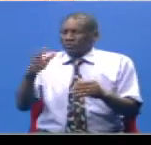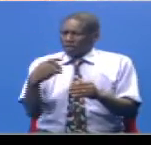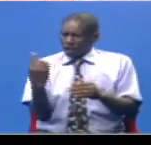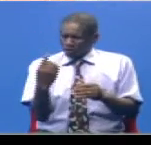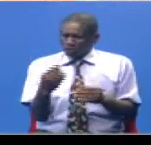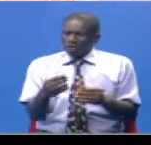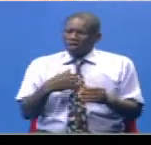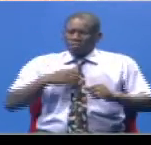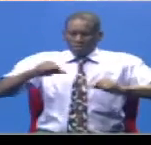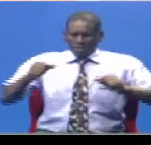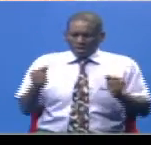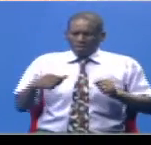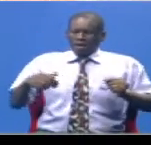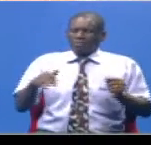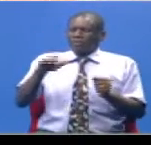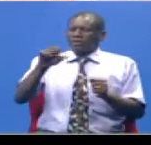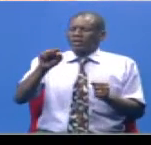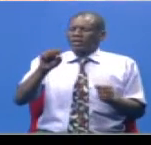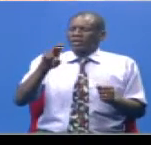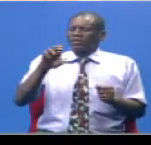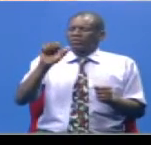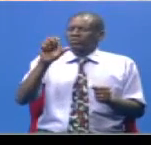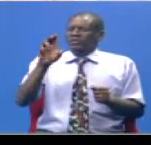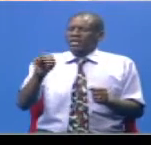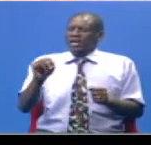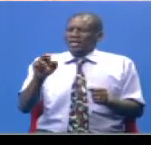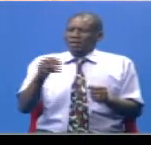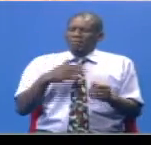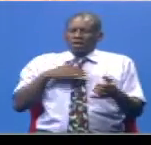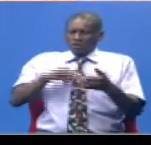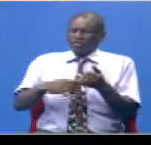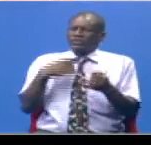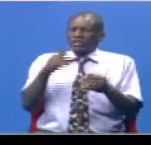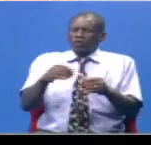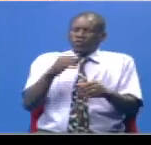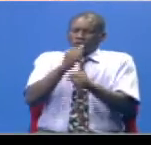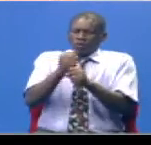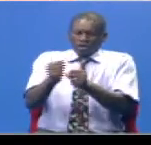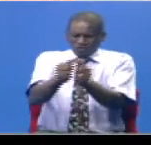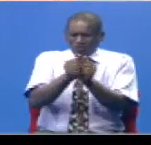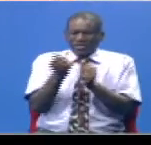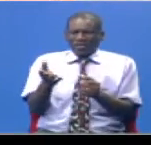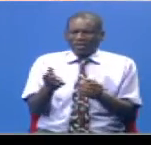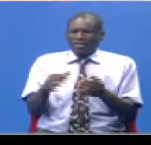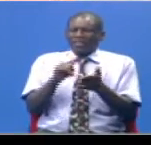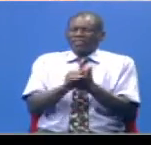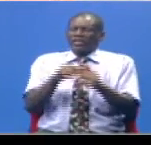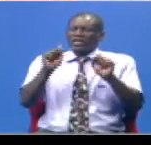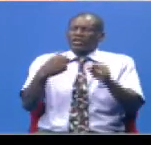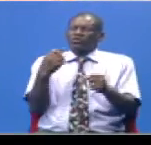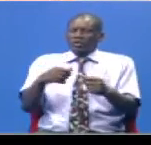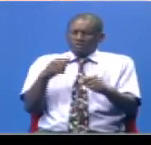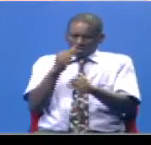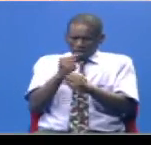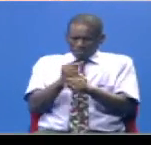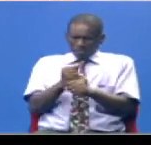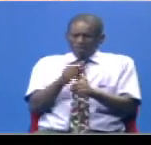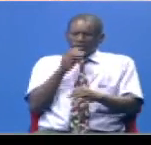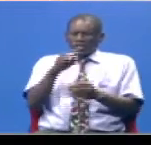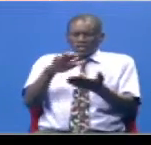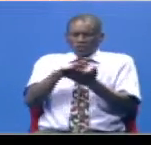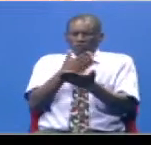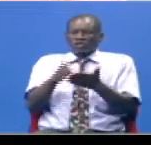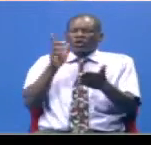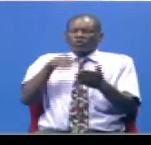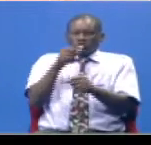I am happy Susan said we are going the same direction, and that can only happen if you've shared what you've